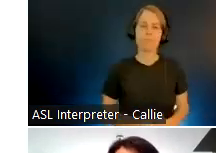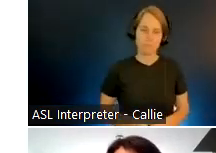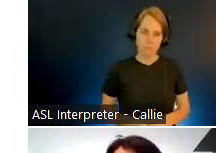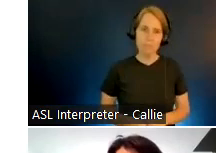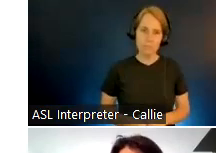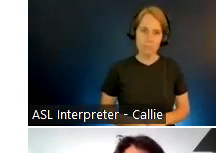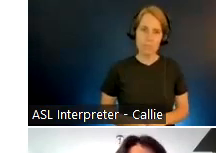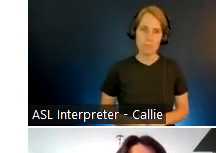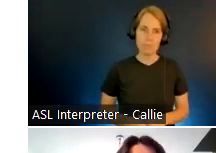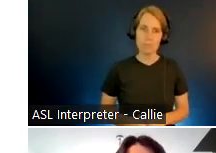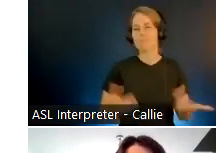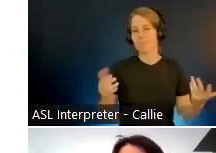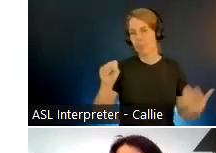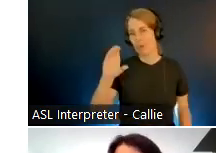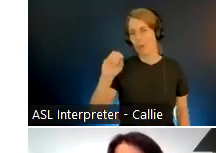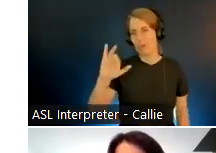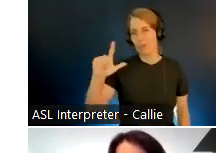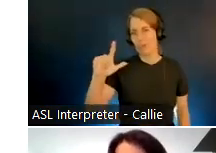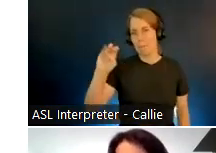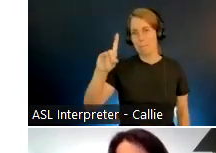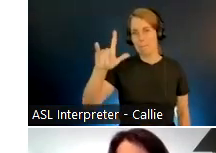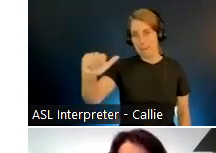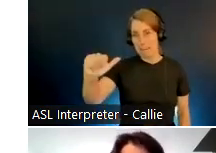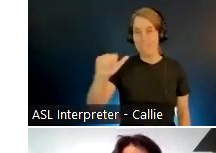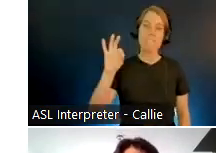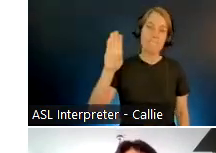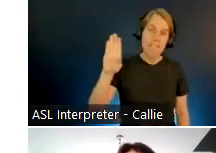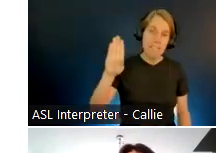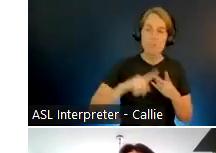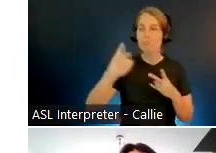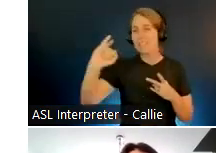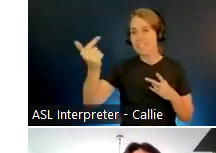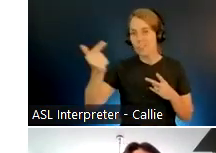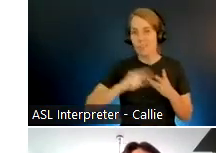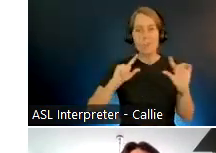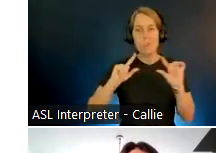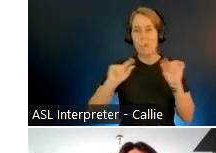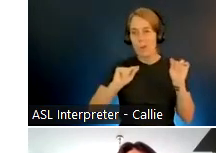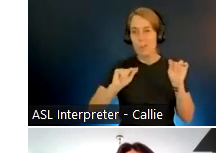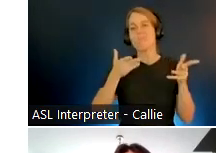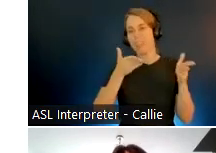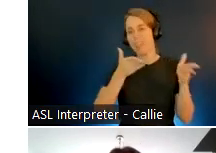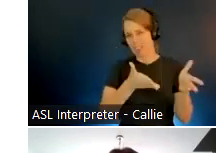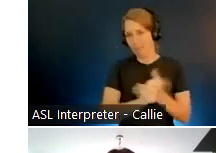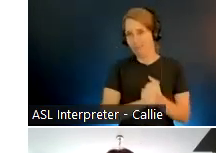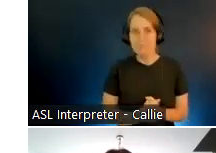all the social media channels, so Facebook, Instagram, and Twitter. Next slide, please.